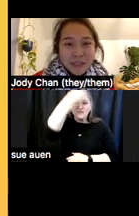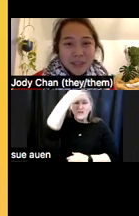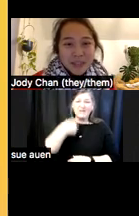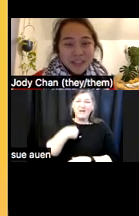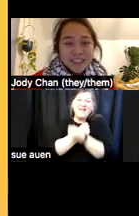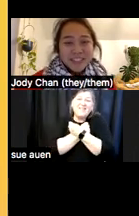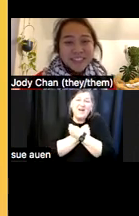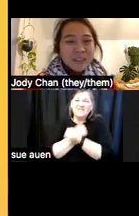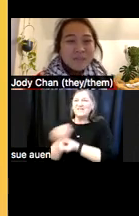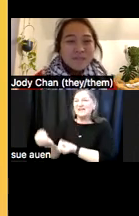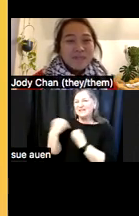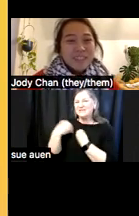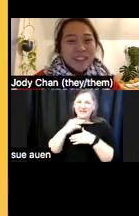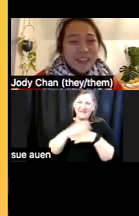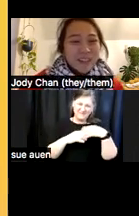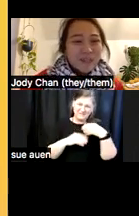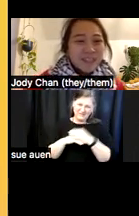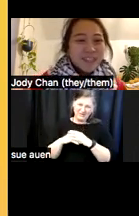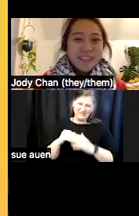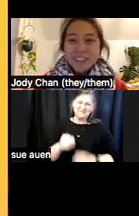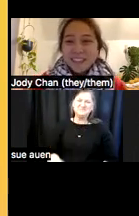that brings me comfort. So